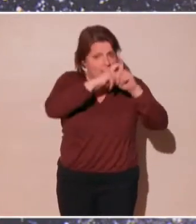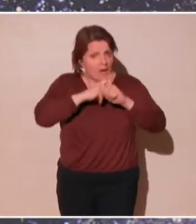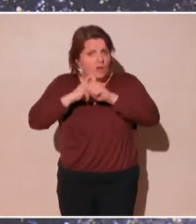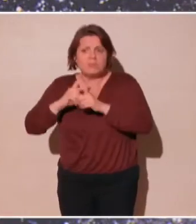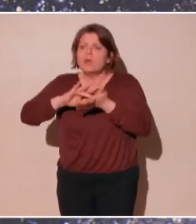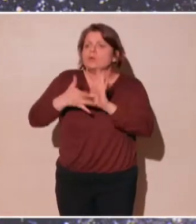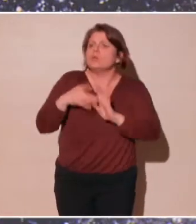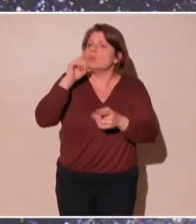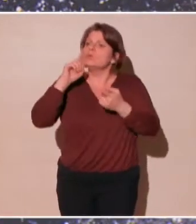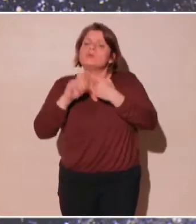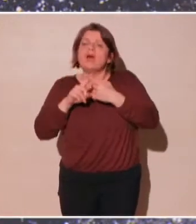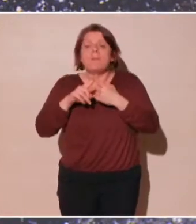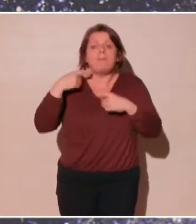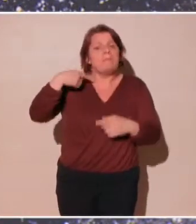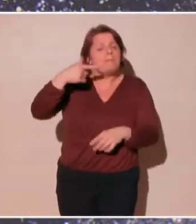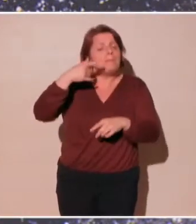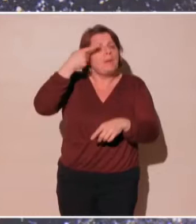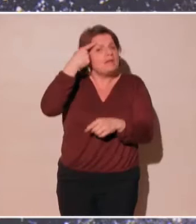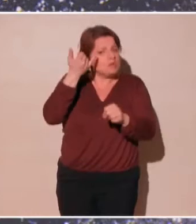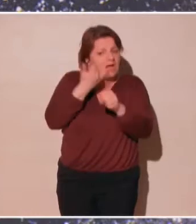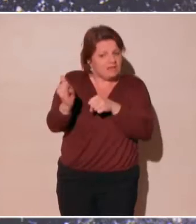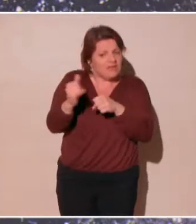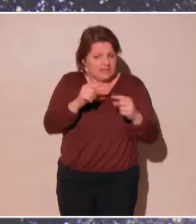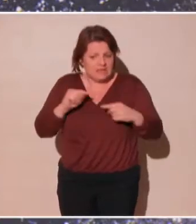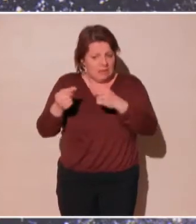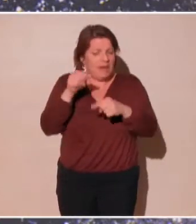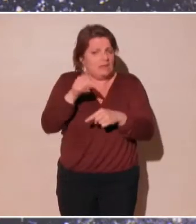algorithms, but also anything that has to do with AI.